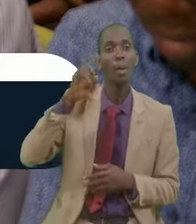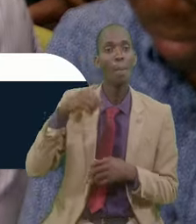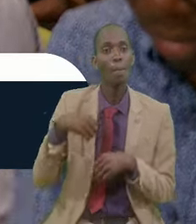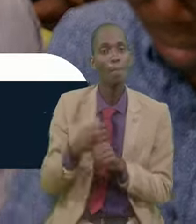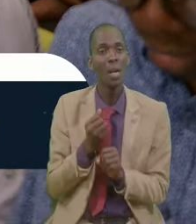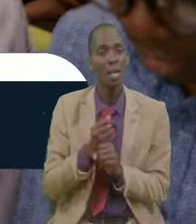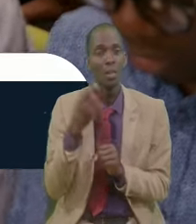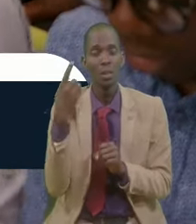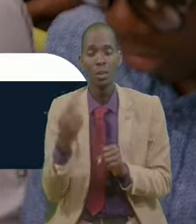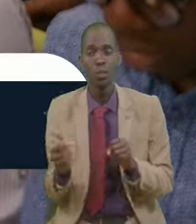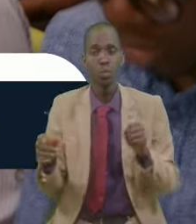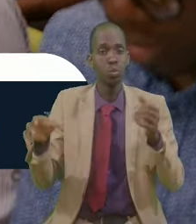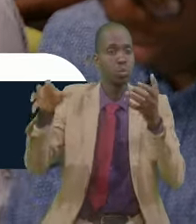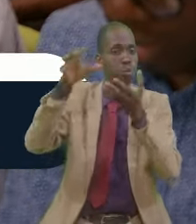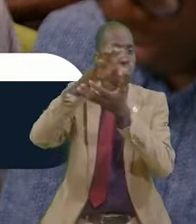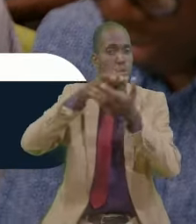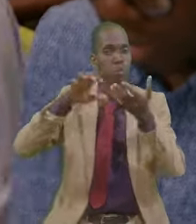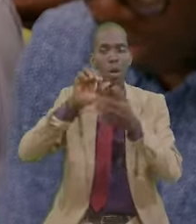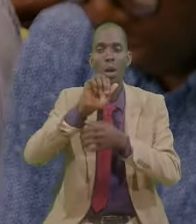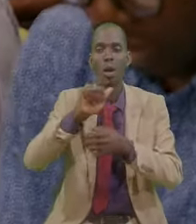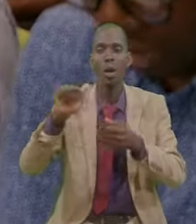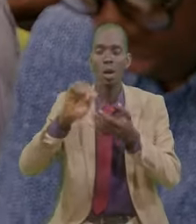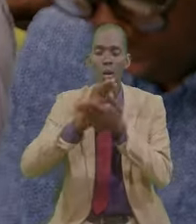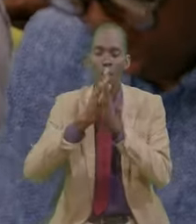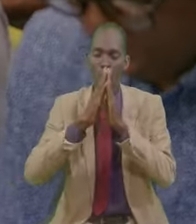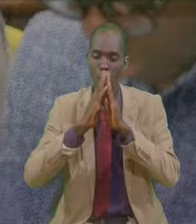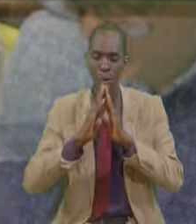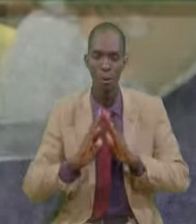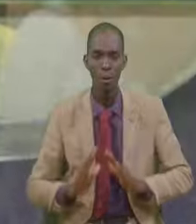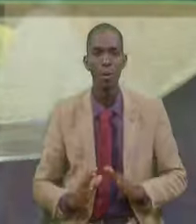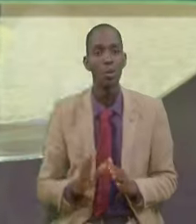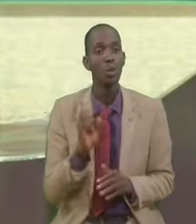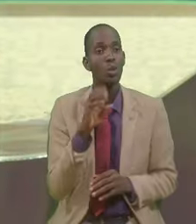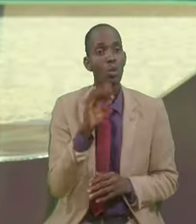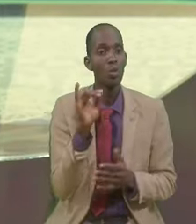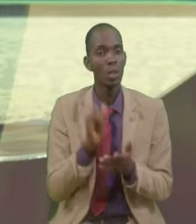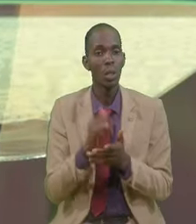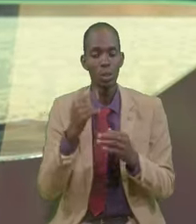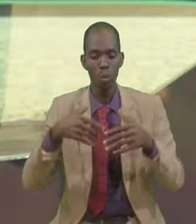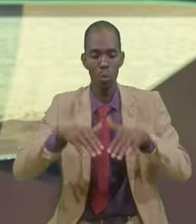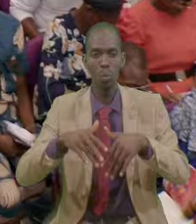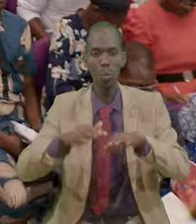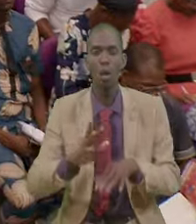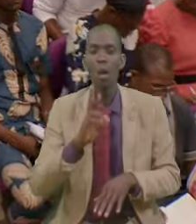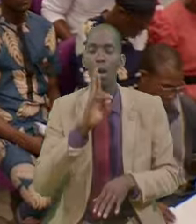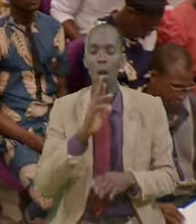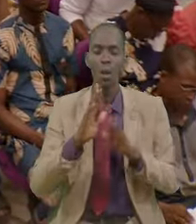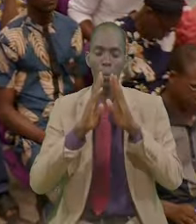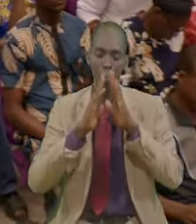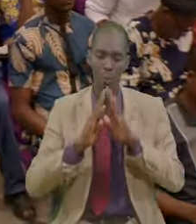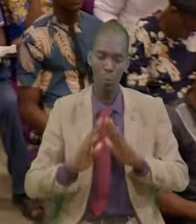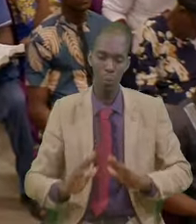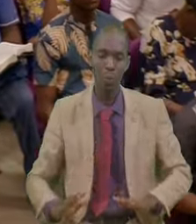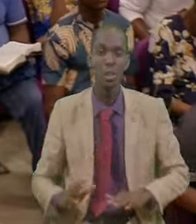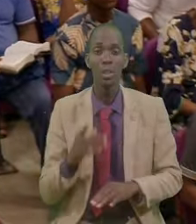the storm a calm, so that the waves thereof are still.